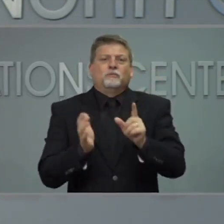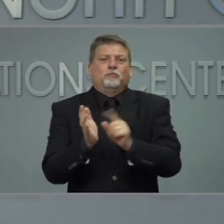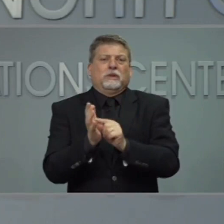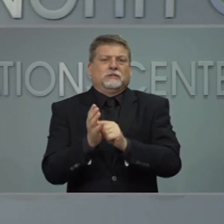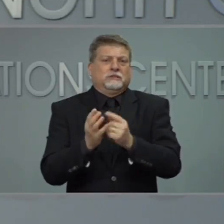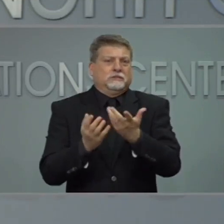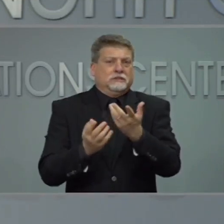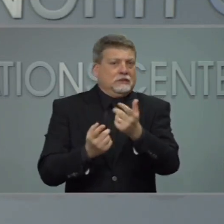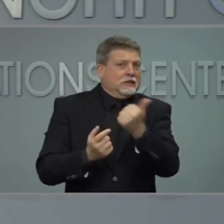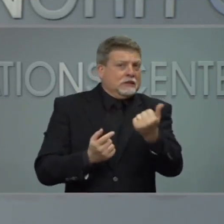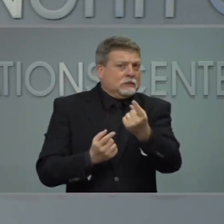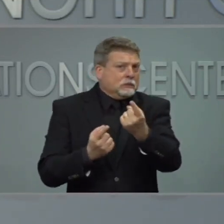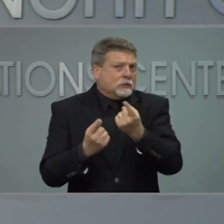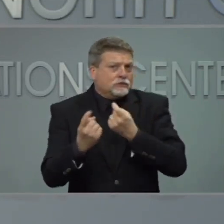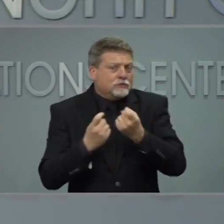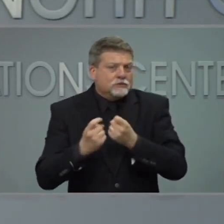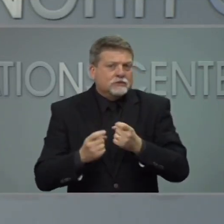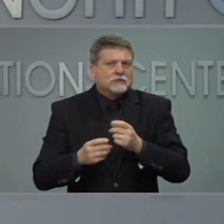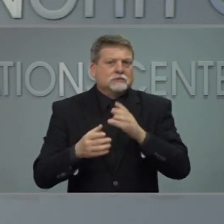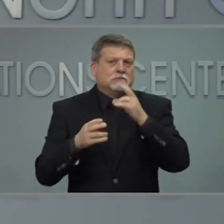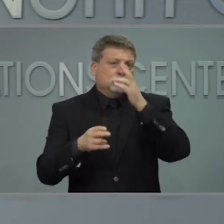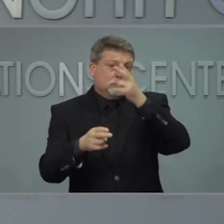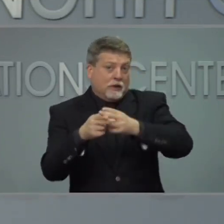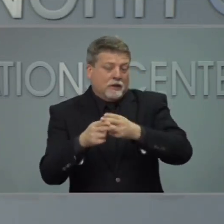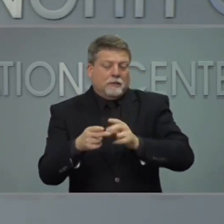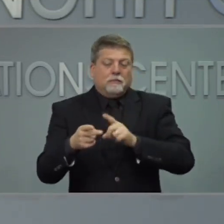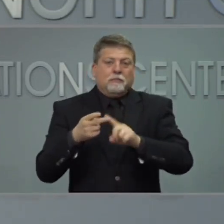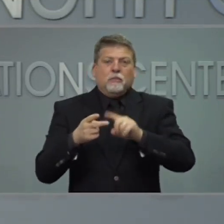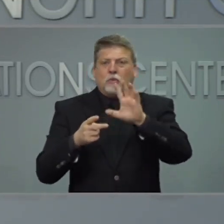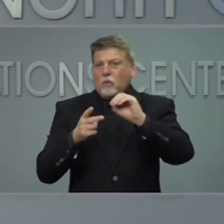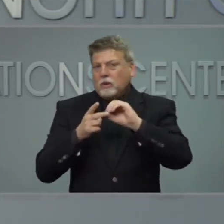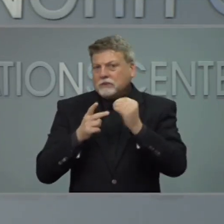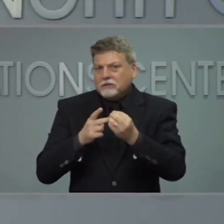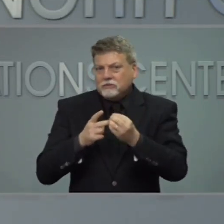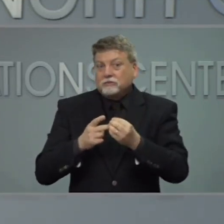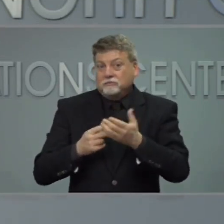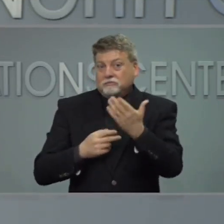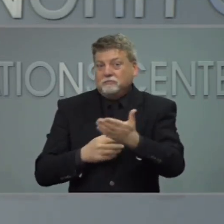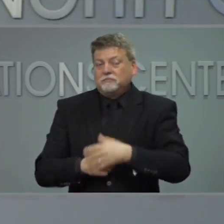and your organization, we would appreciate it, and we'll take the first question.